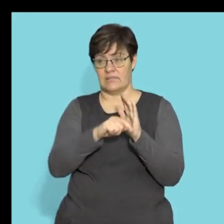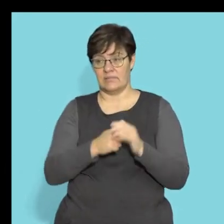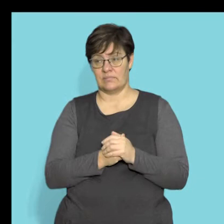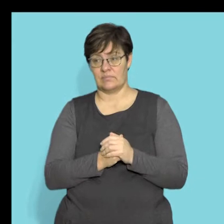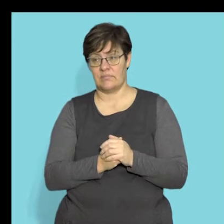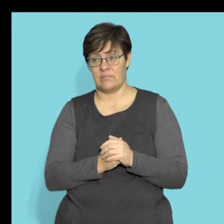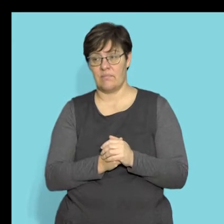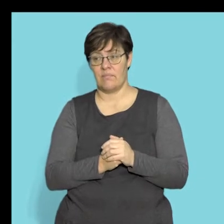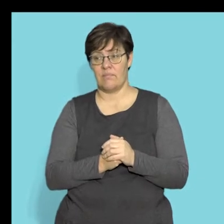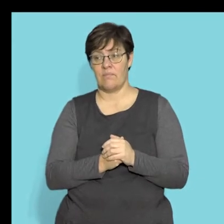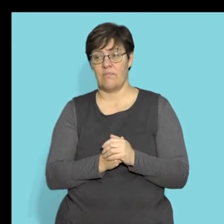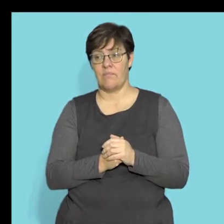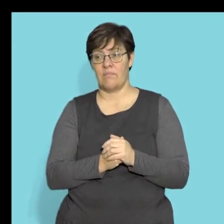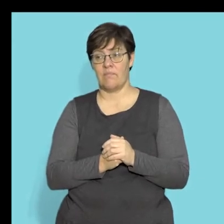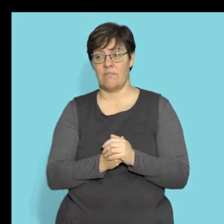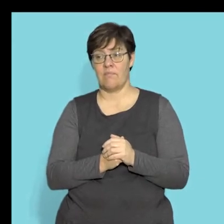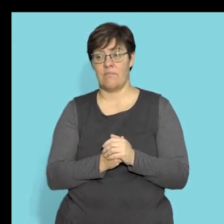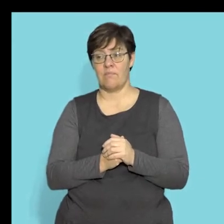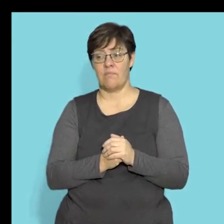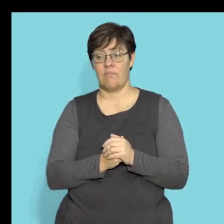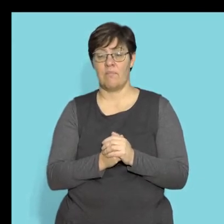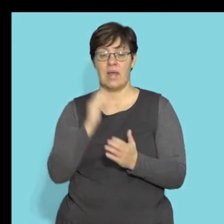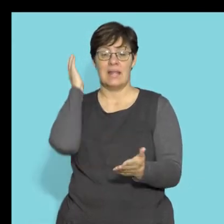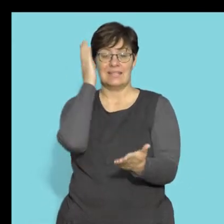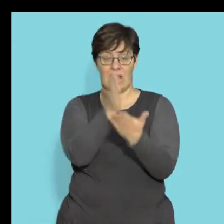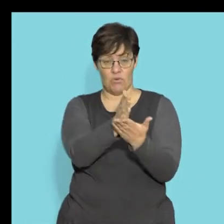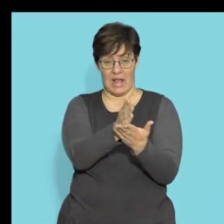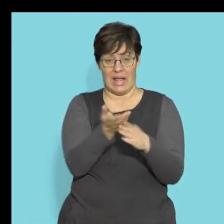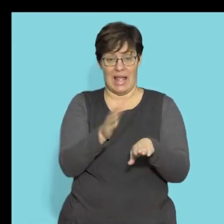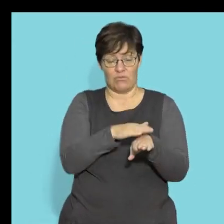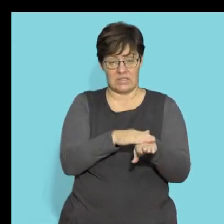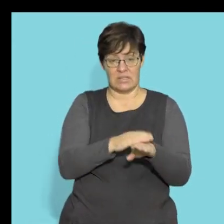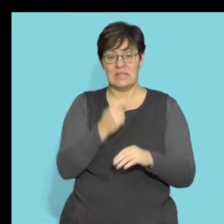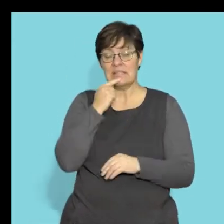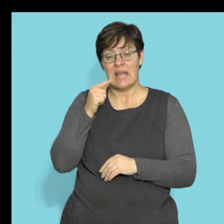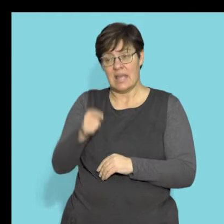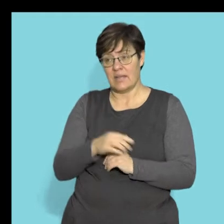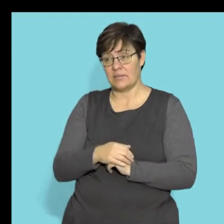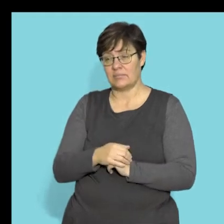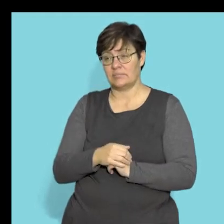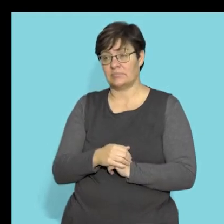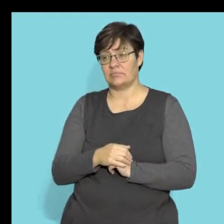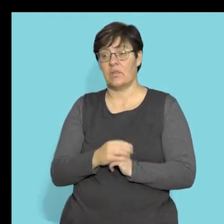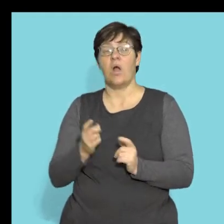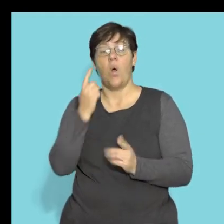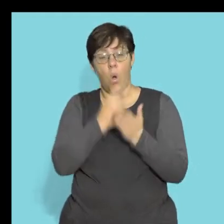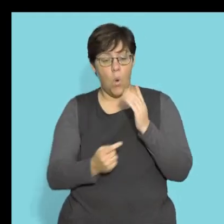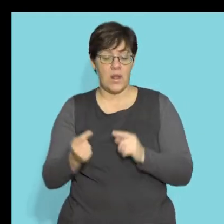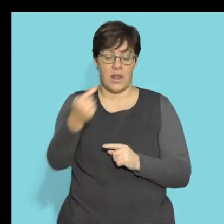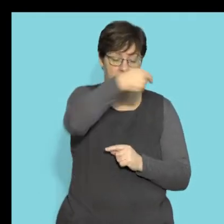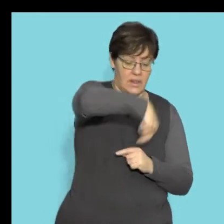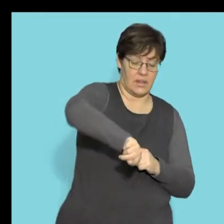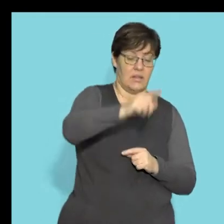negative, the long line being the positive. Direct current tells us that this current is